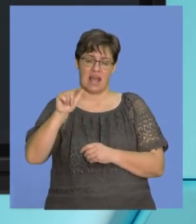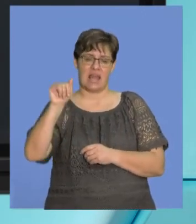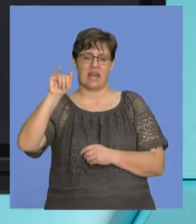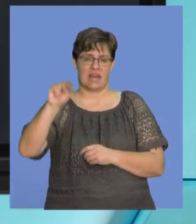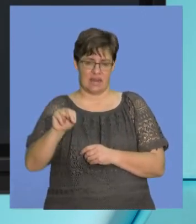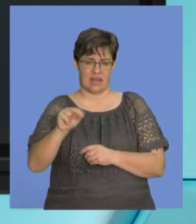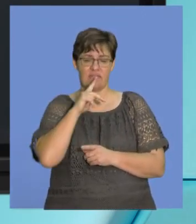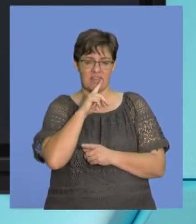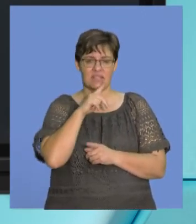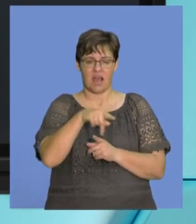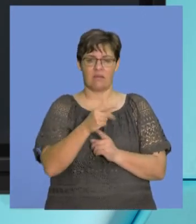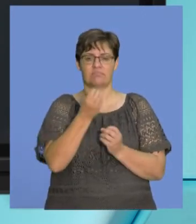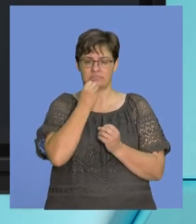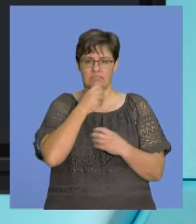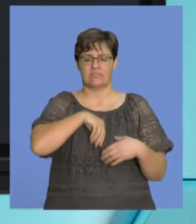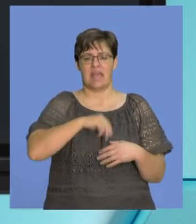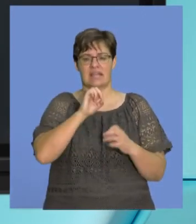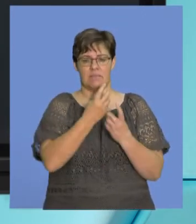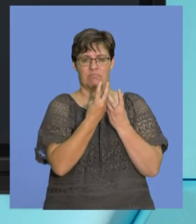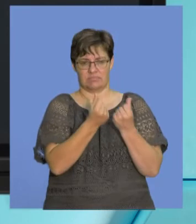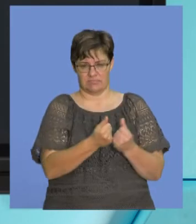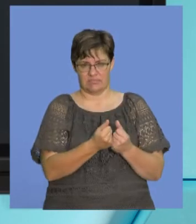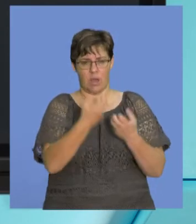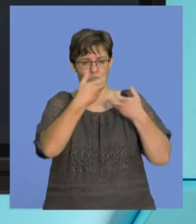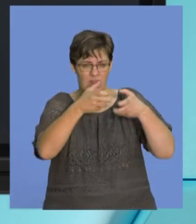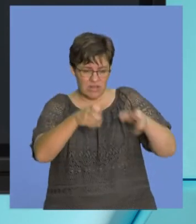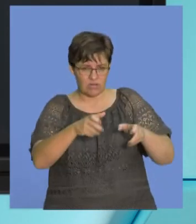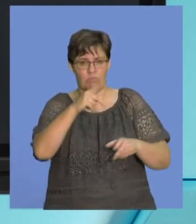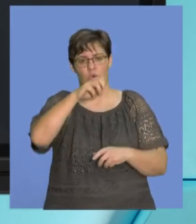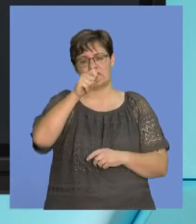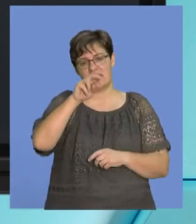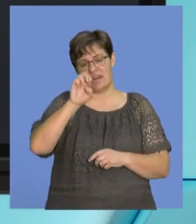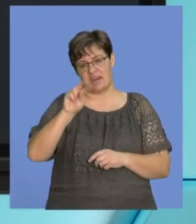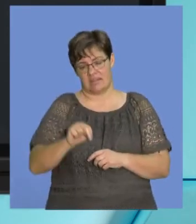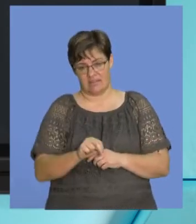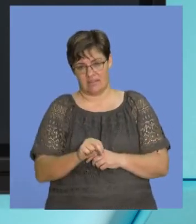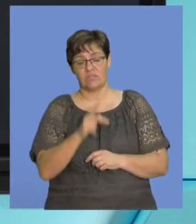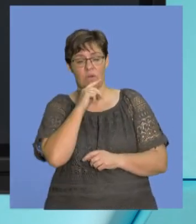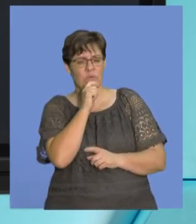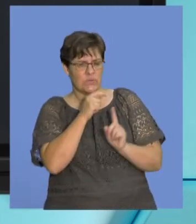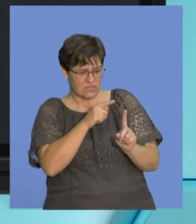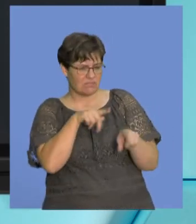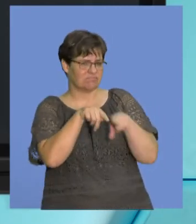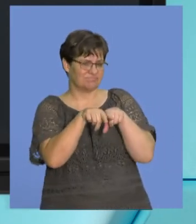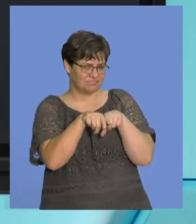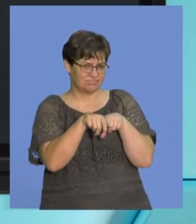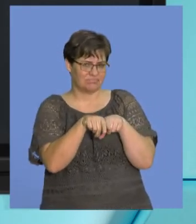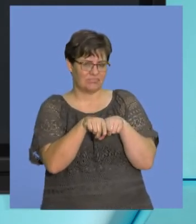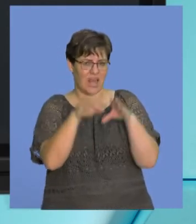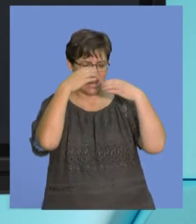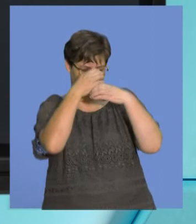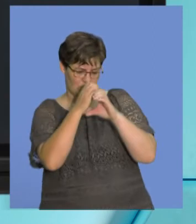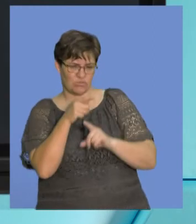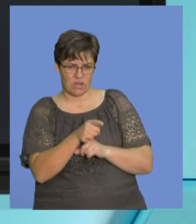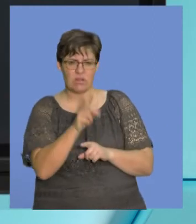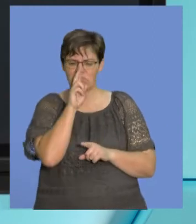bromelain is a protein digesting enzyme, so it can break down proteins. And so we've used this enzyme in an experiment in our